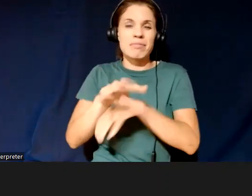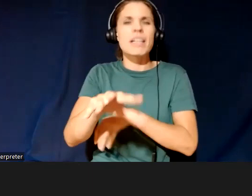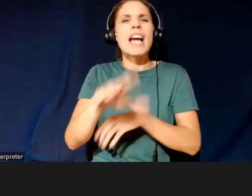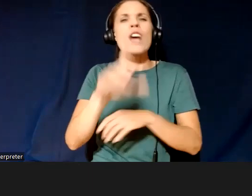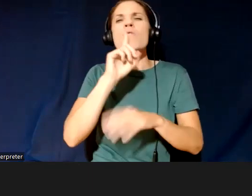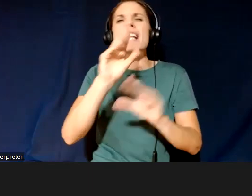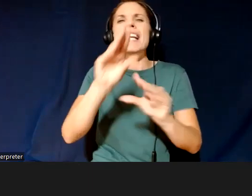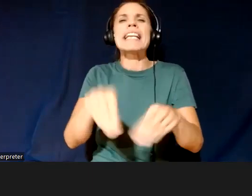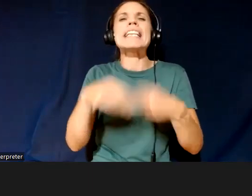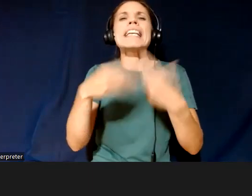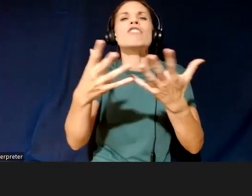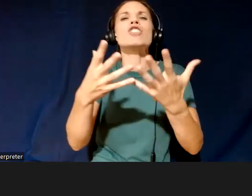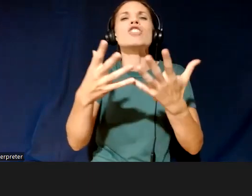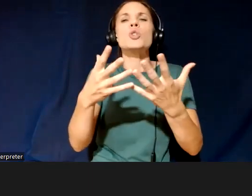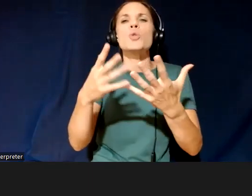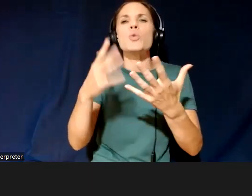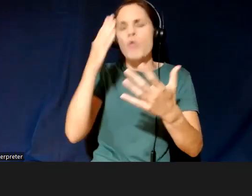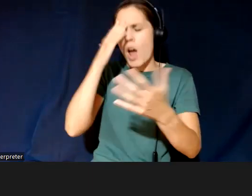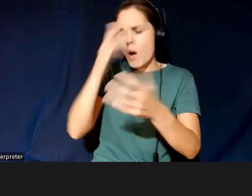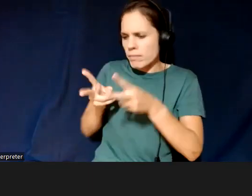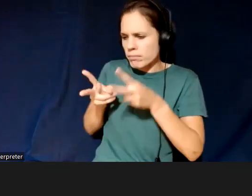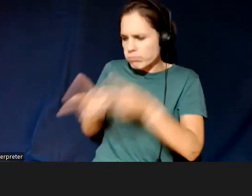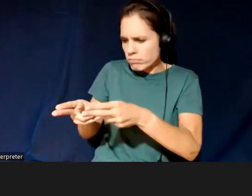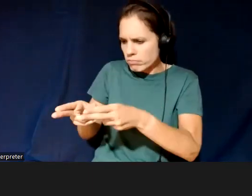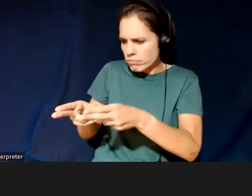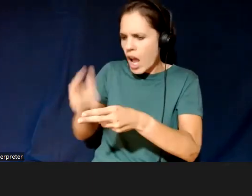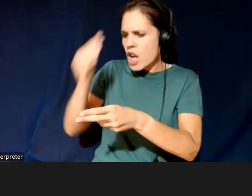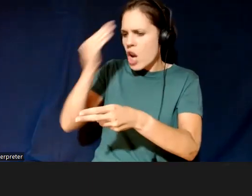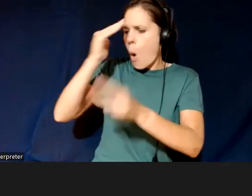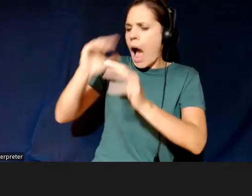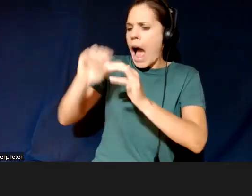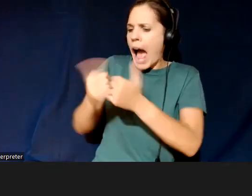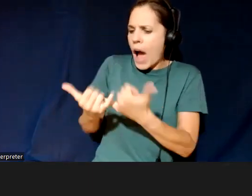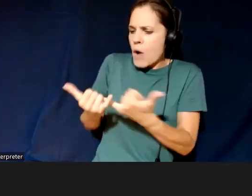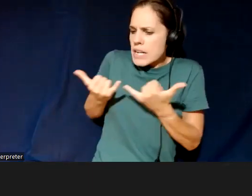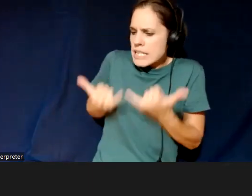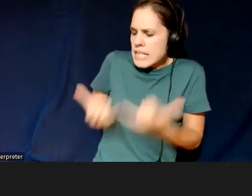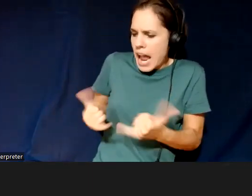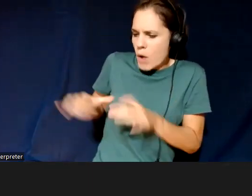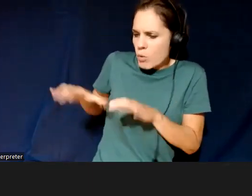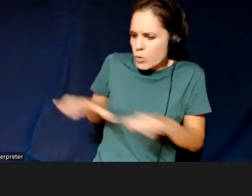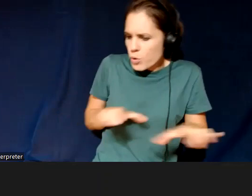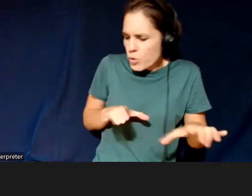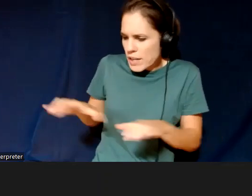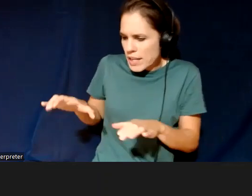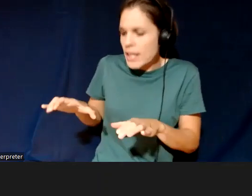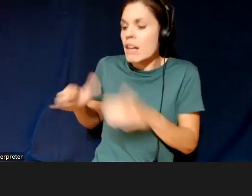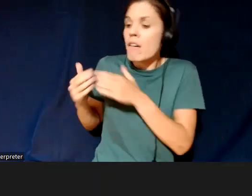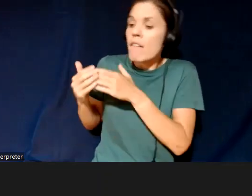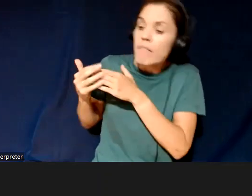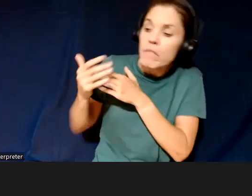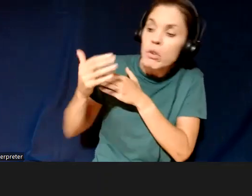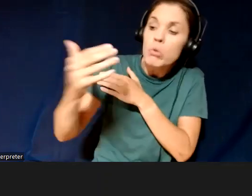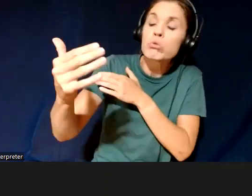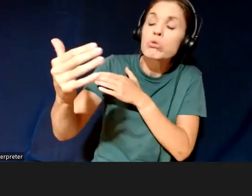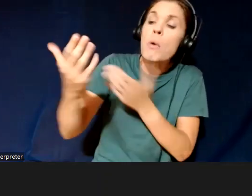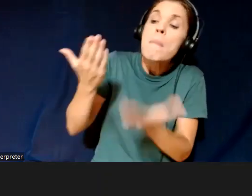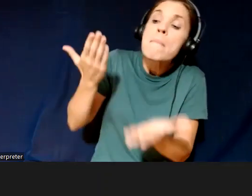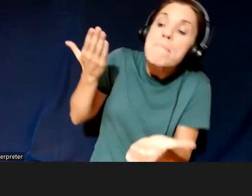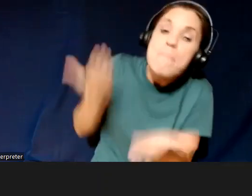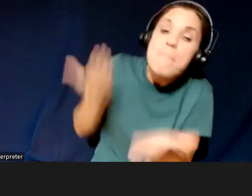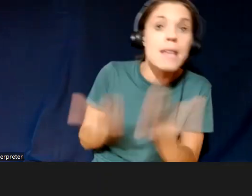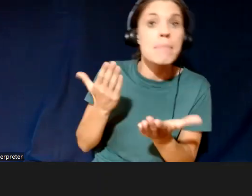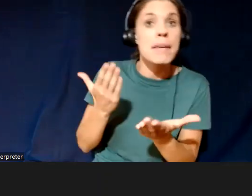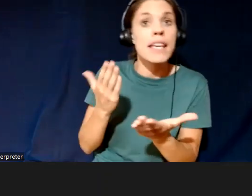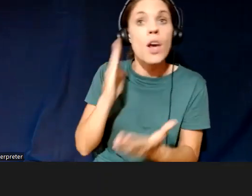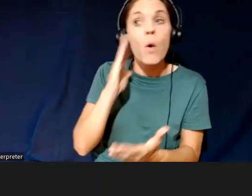how the species is currently doing and how it may cope or adjust through time. But I think with any given climate